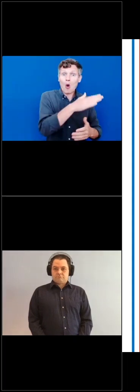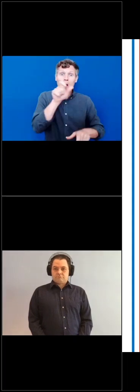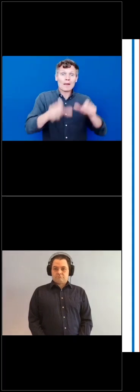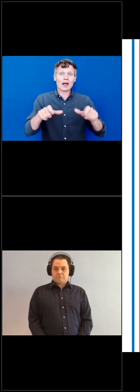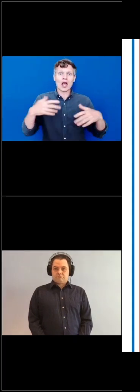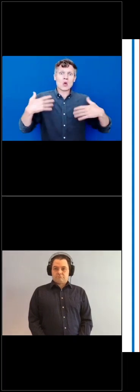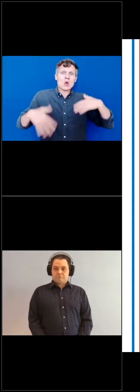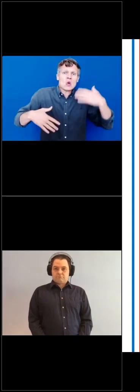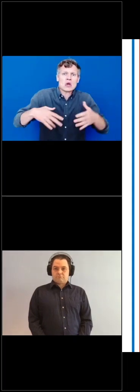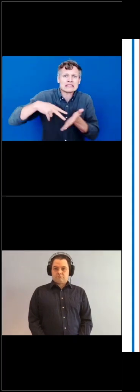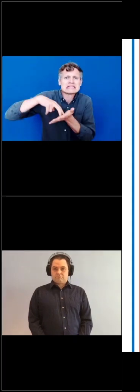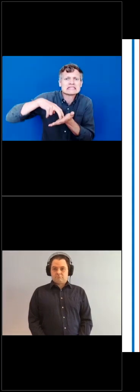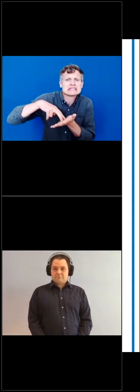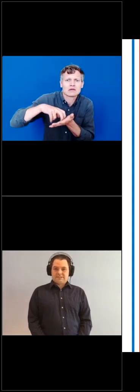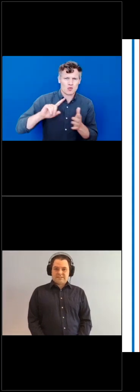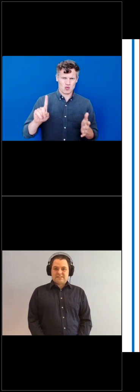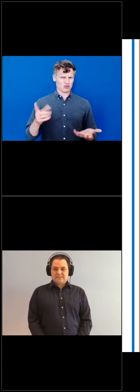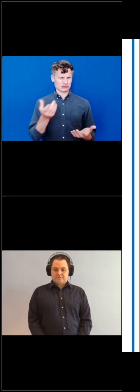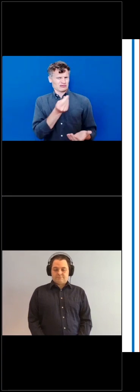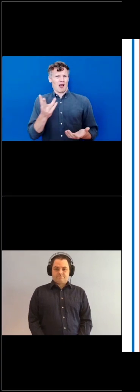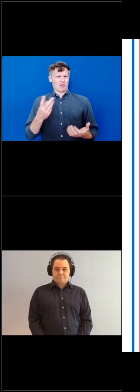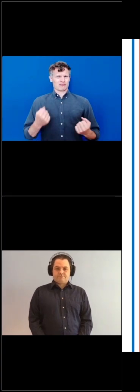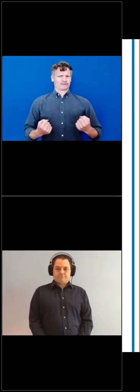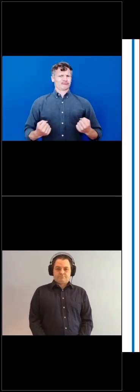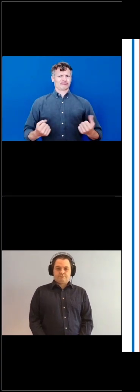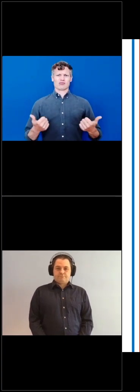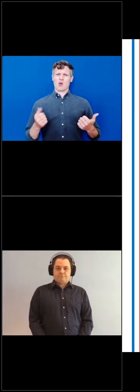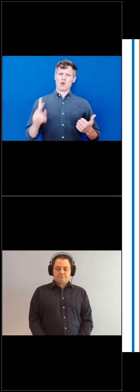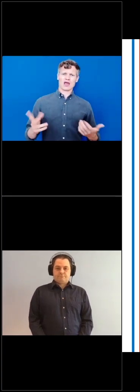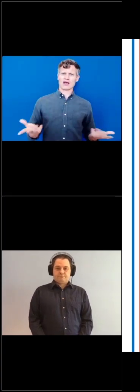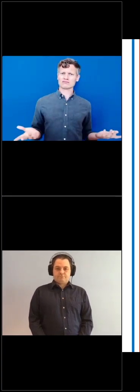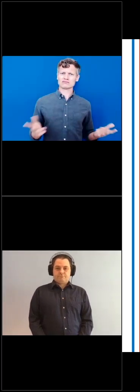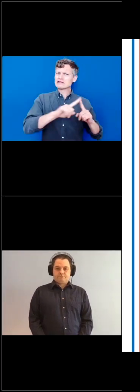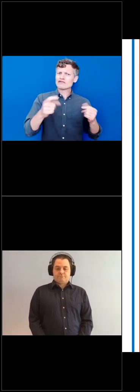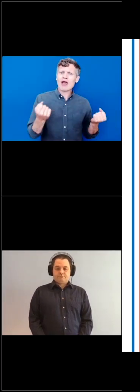accessing different activities. Thank you, Paul, for that.